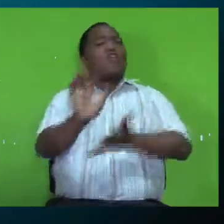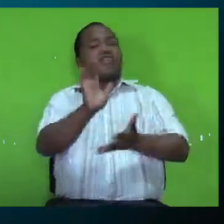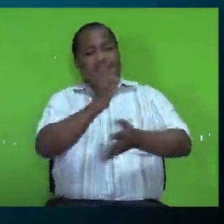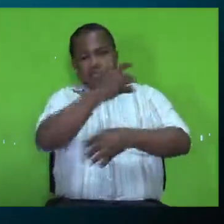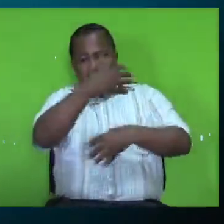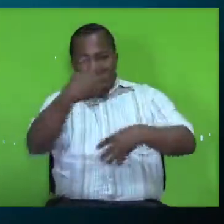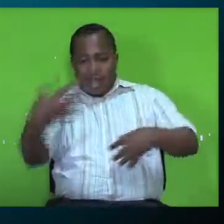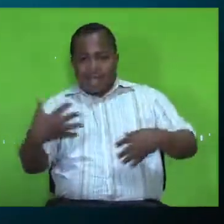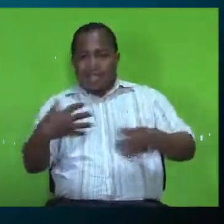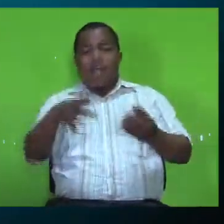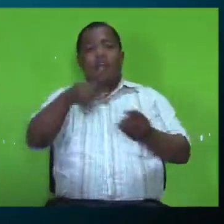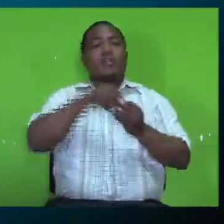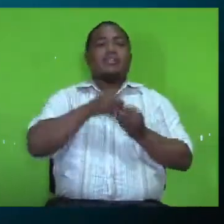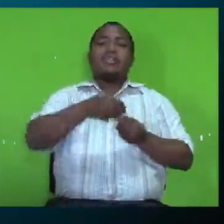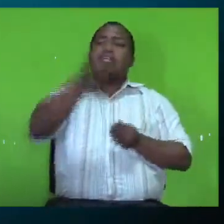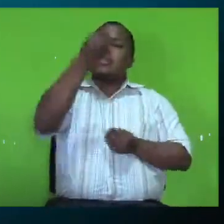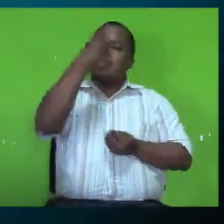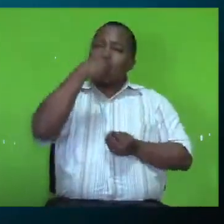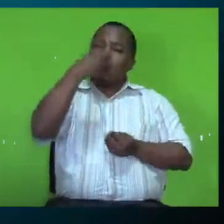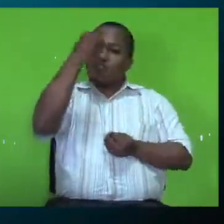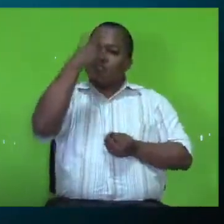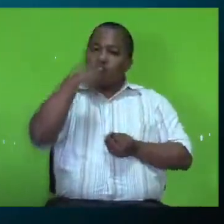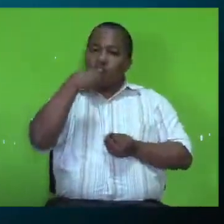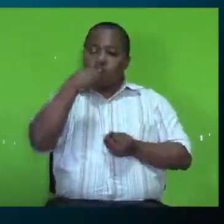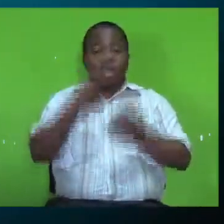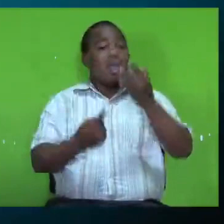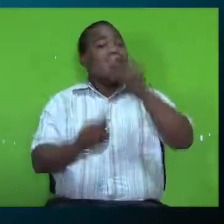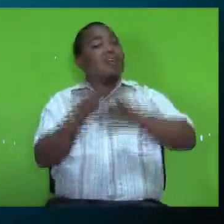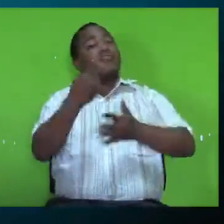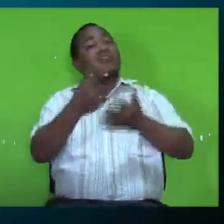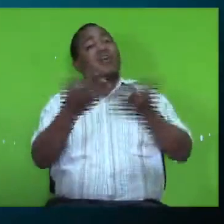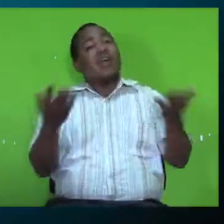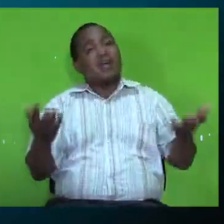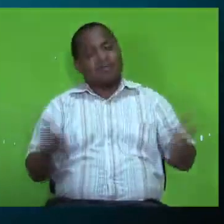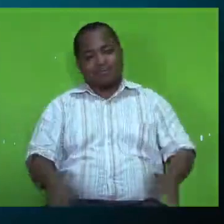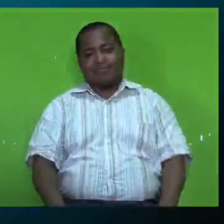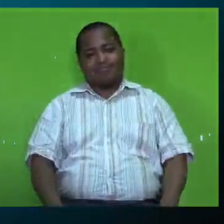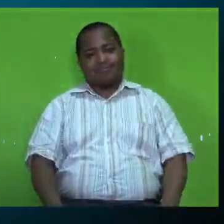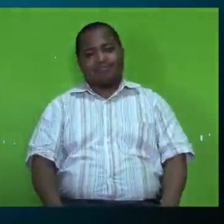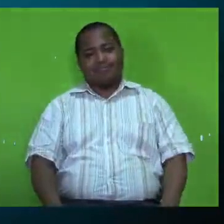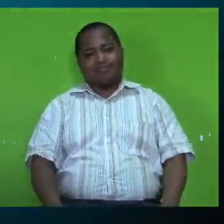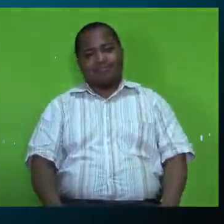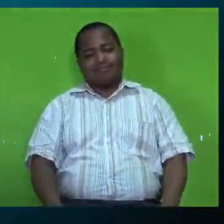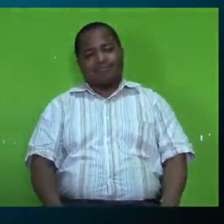and manufactured food come from?